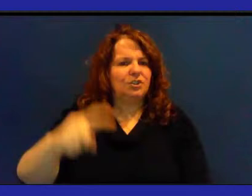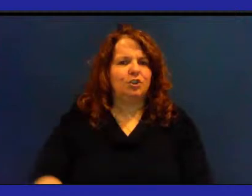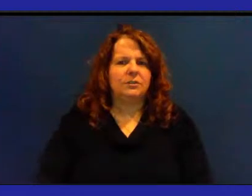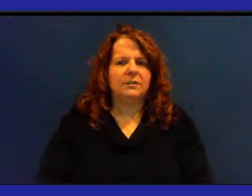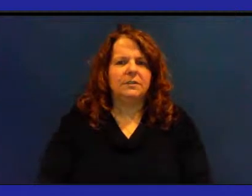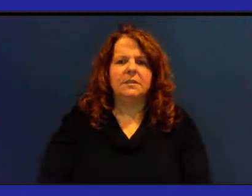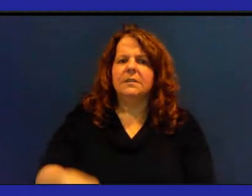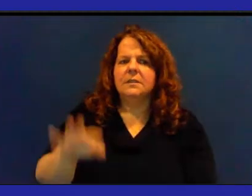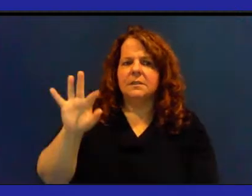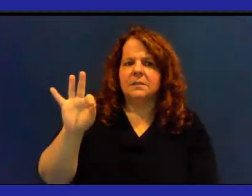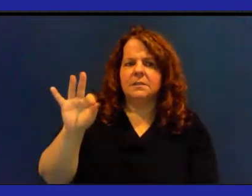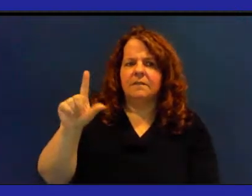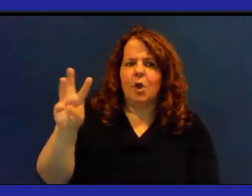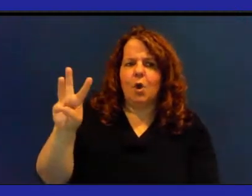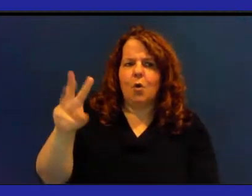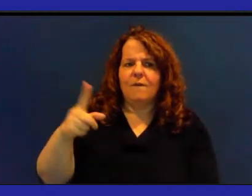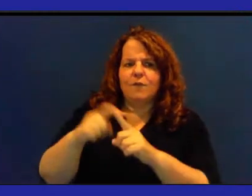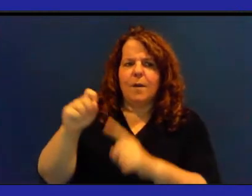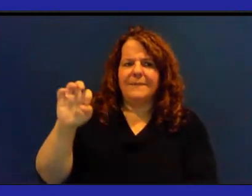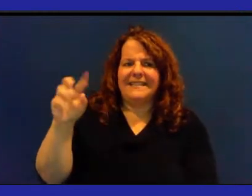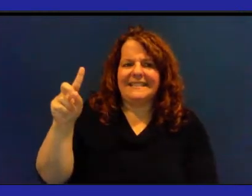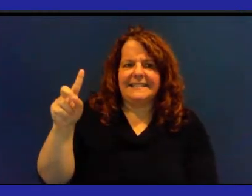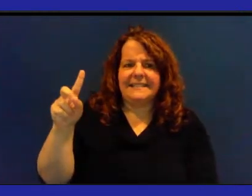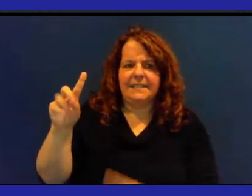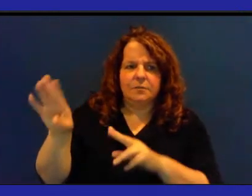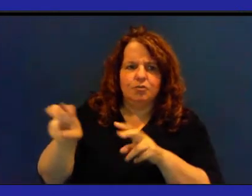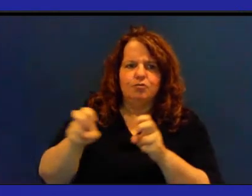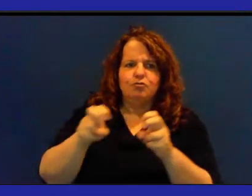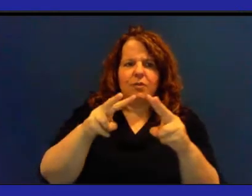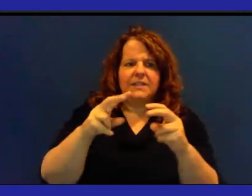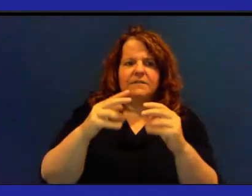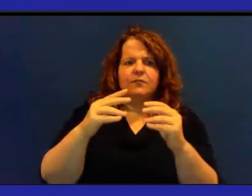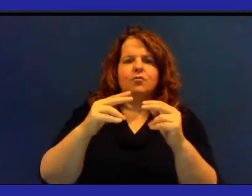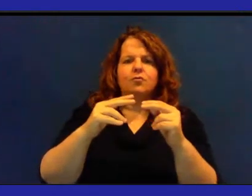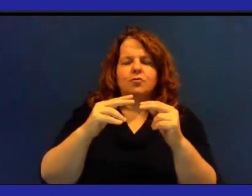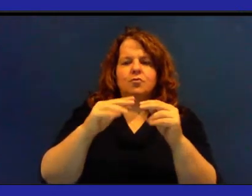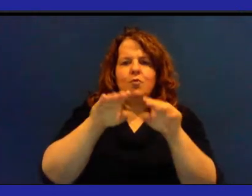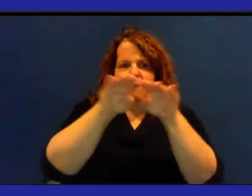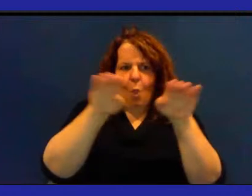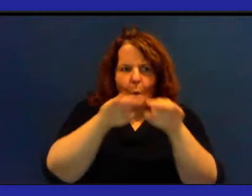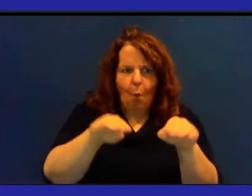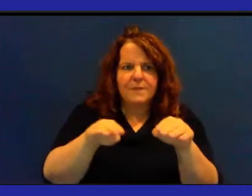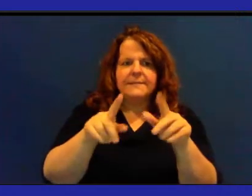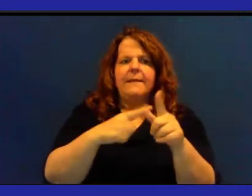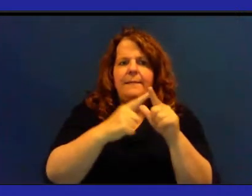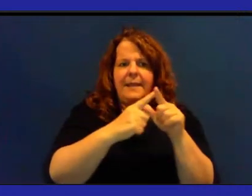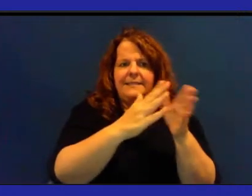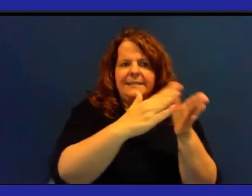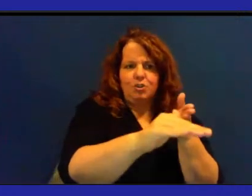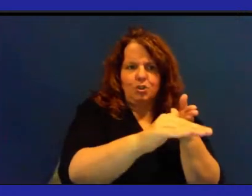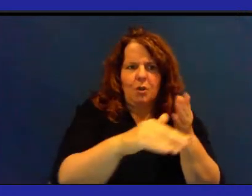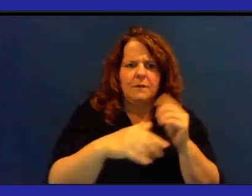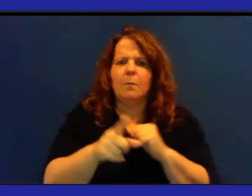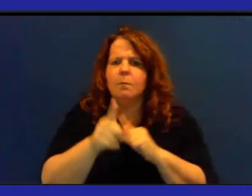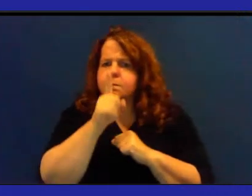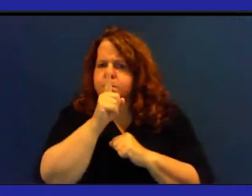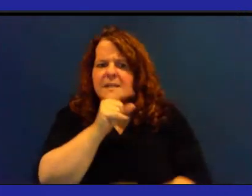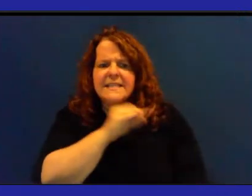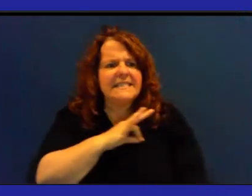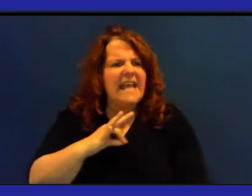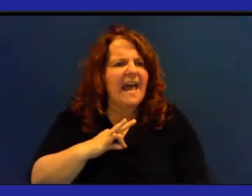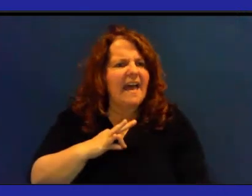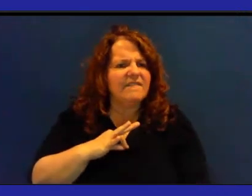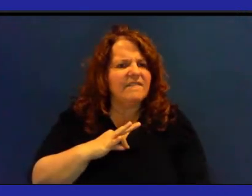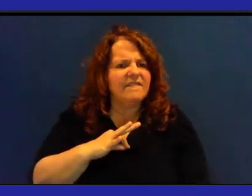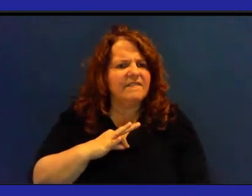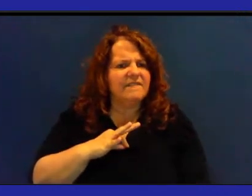from the ED to the floors, and then the floors out, I noticed you didn't mention staffing at all.